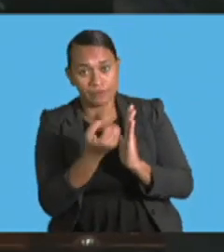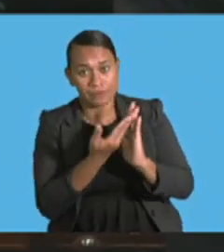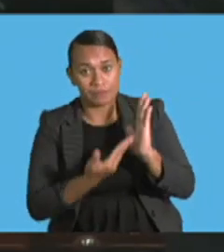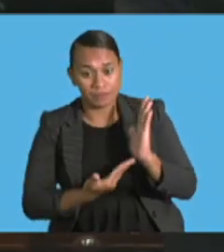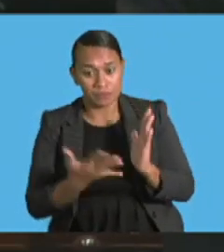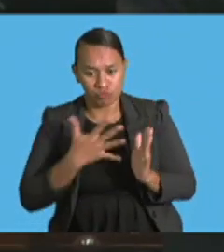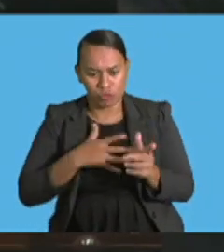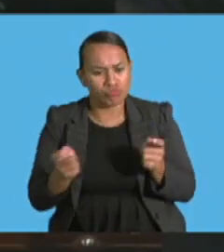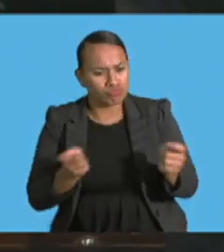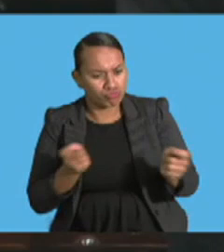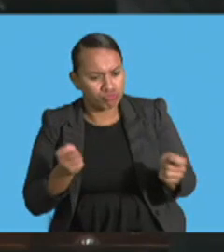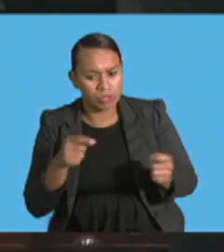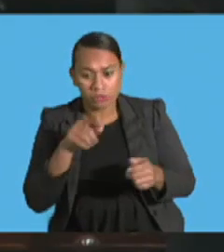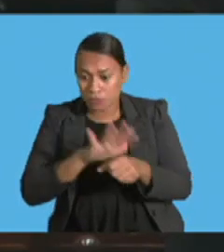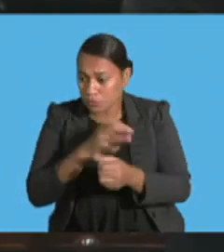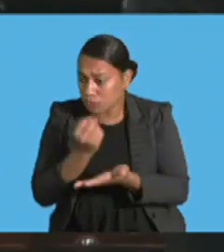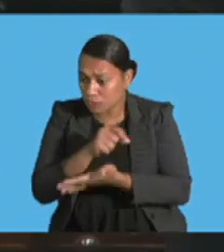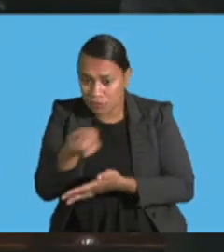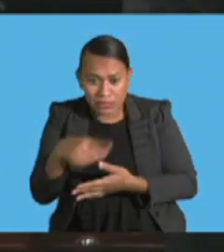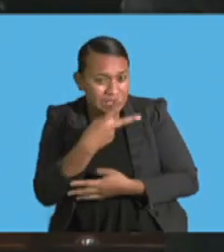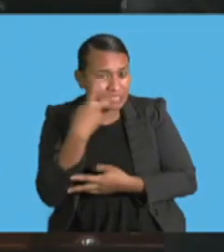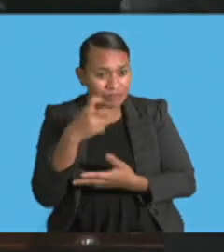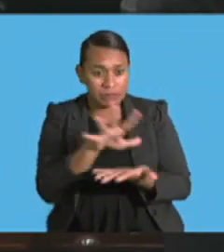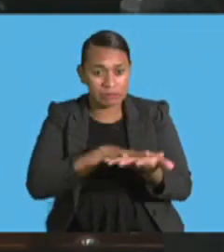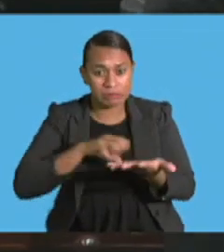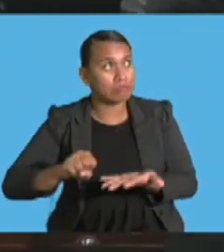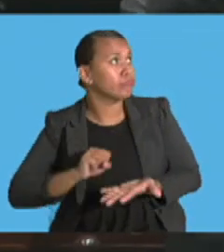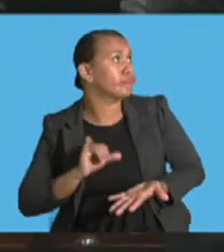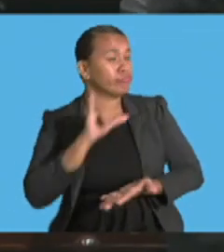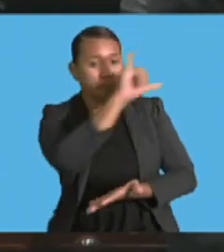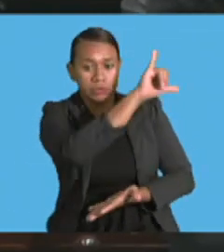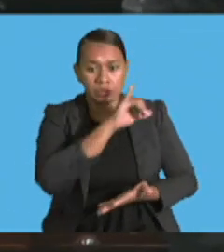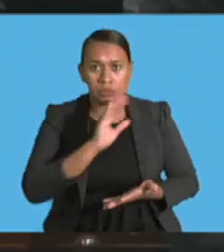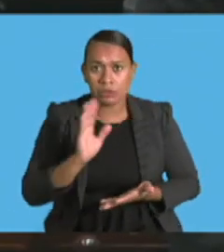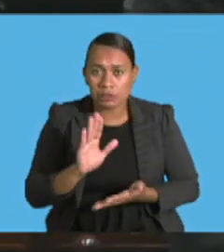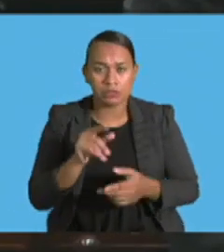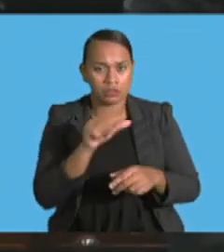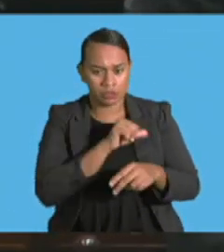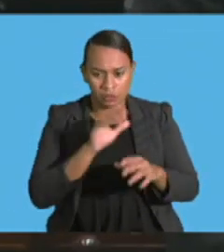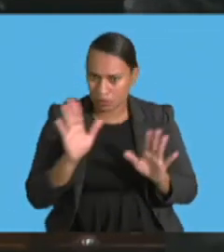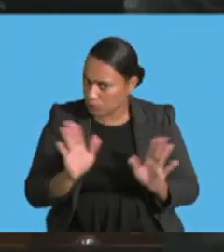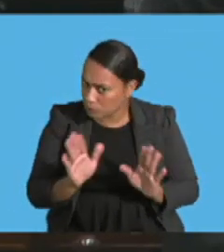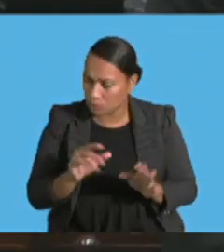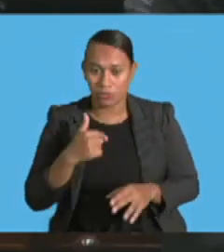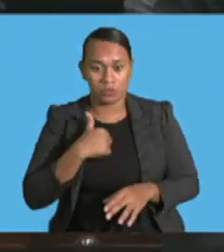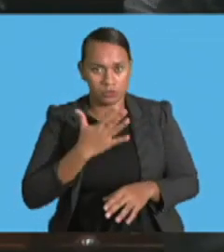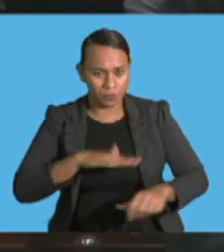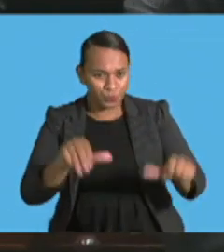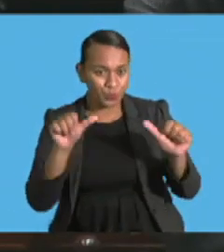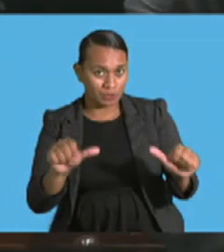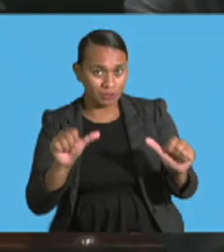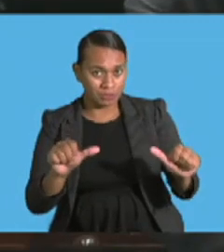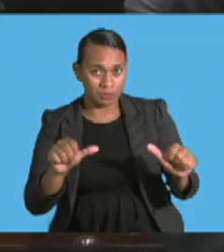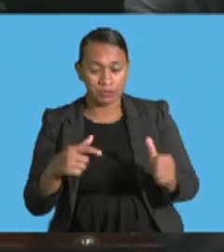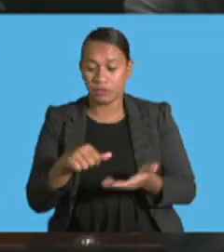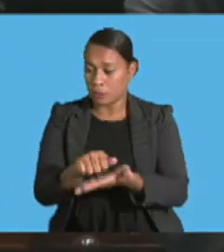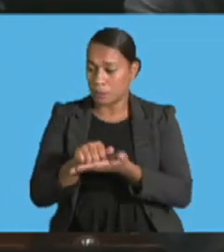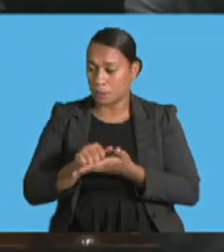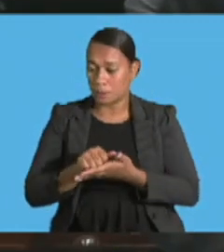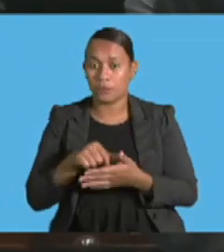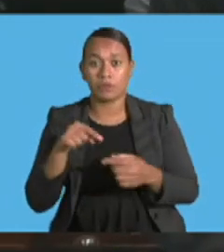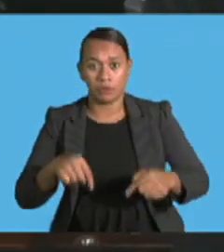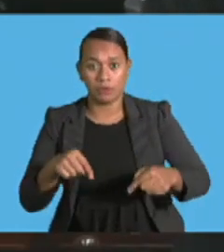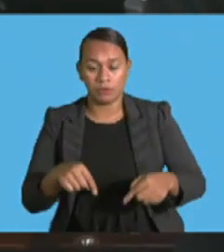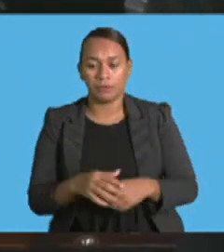trade, possession and transportation of species protected under the Convention on International Trade in Endangered Species of Wild Fauna and